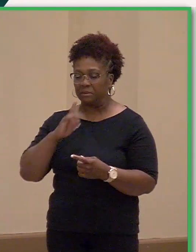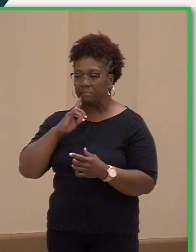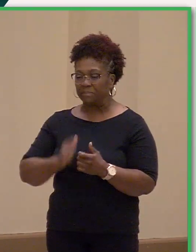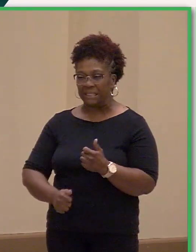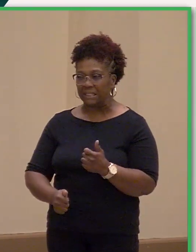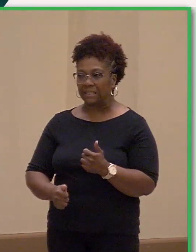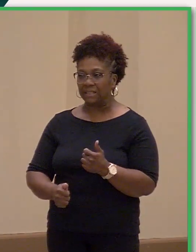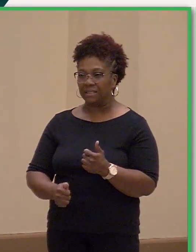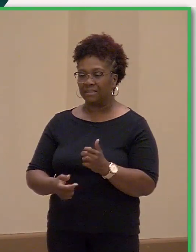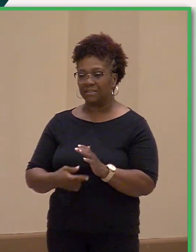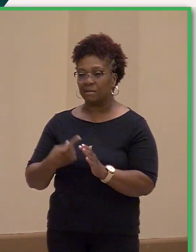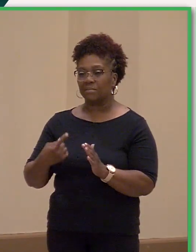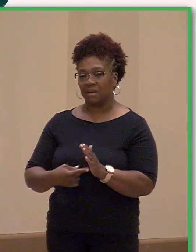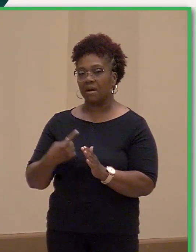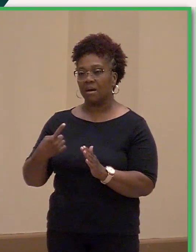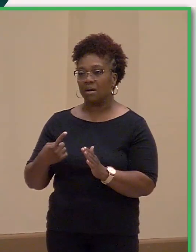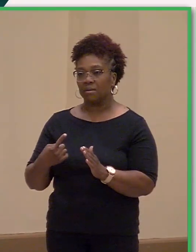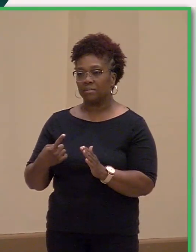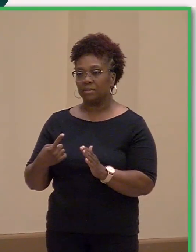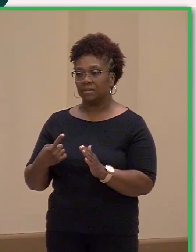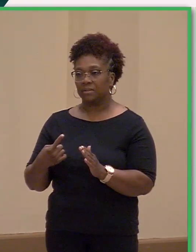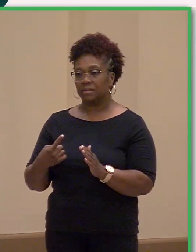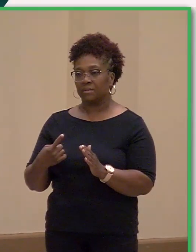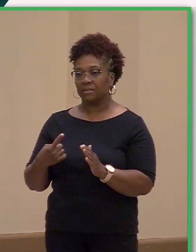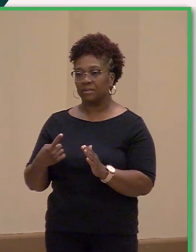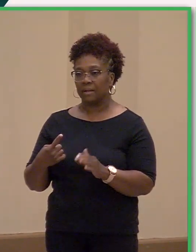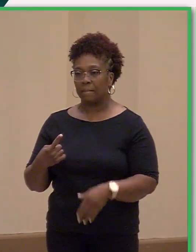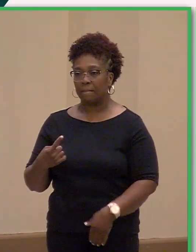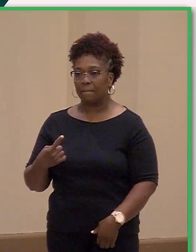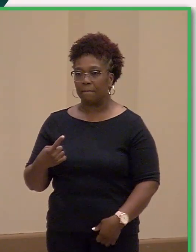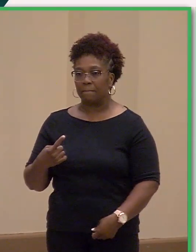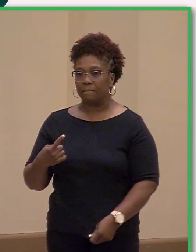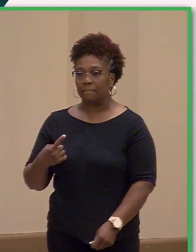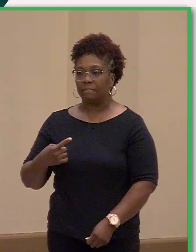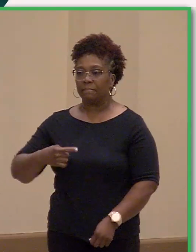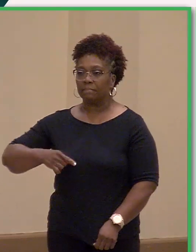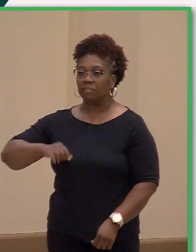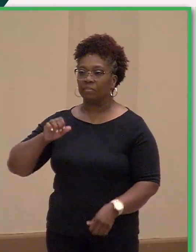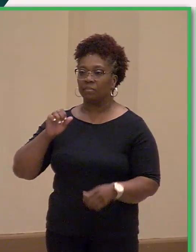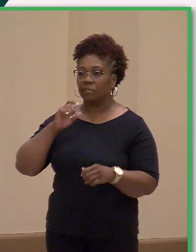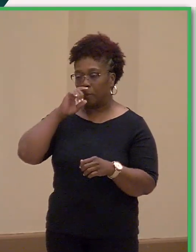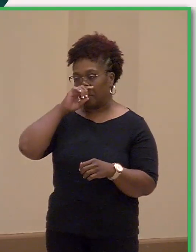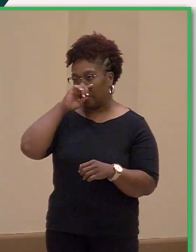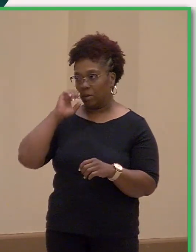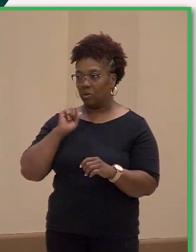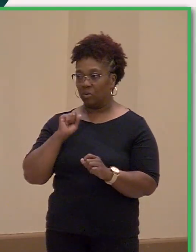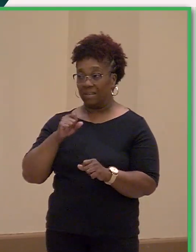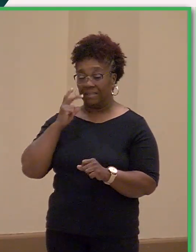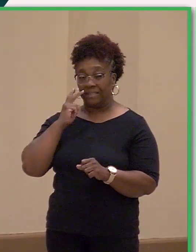meanness sometimes that you could see.